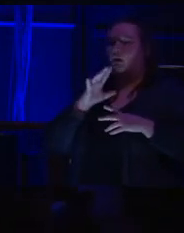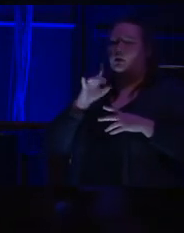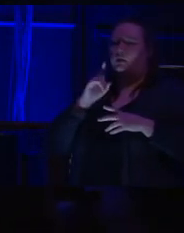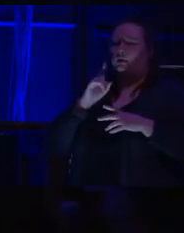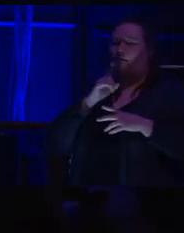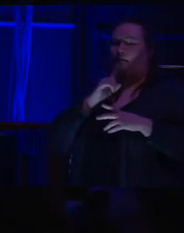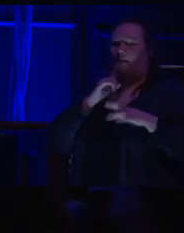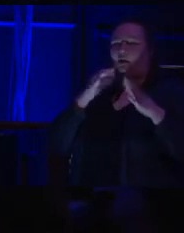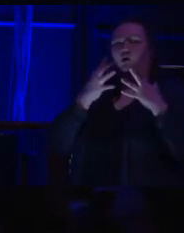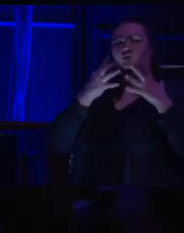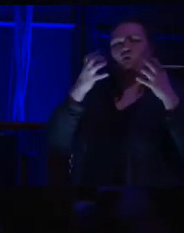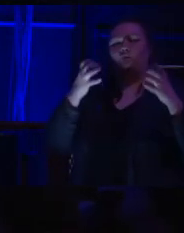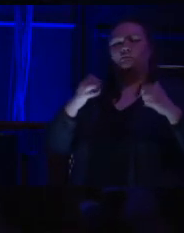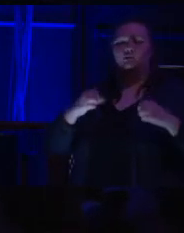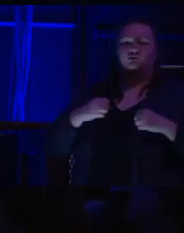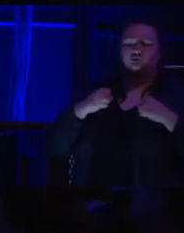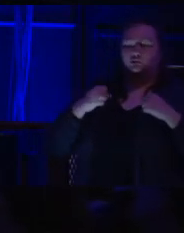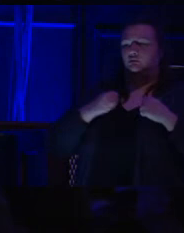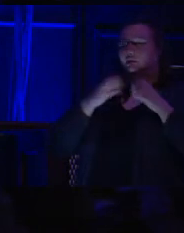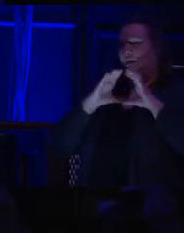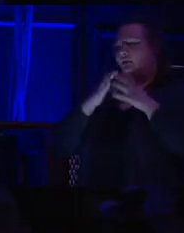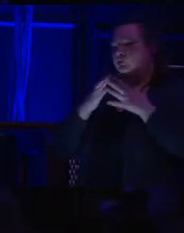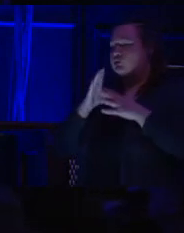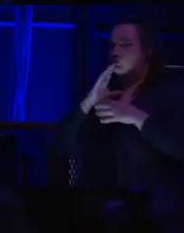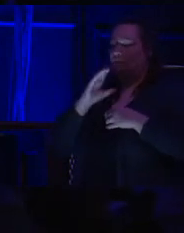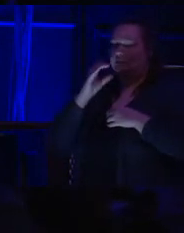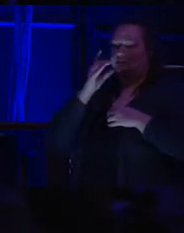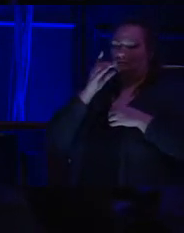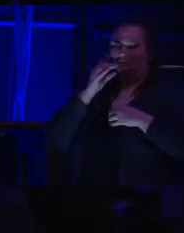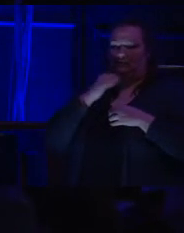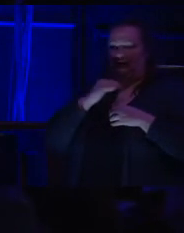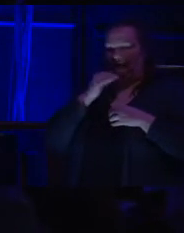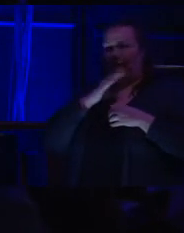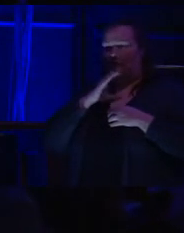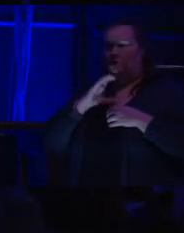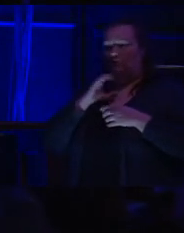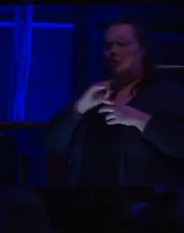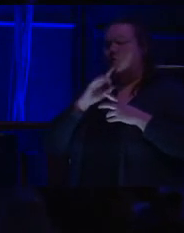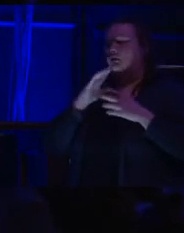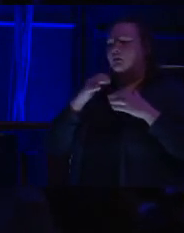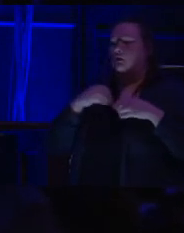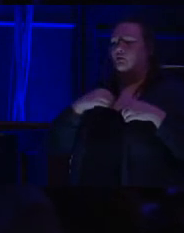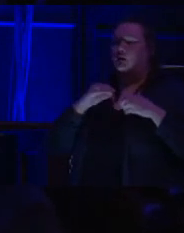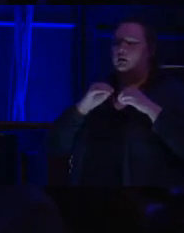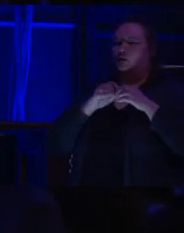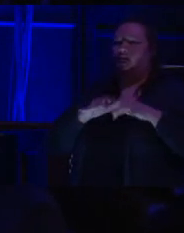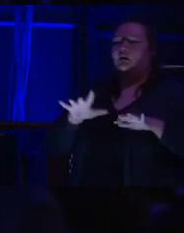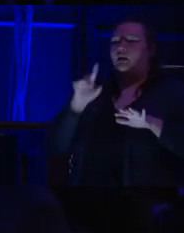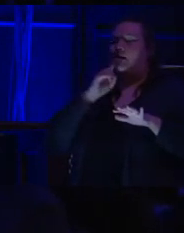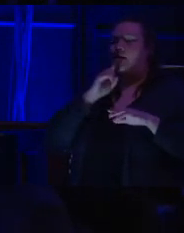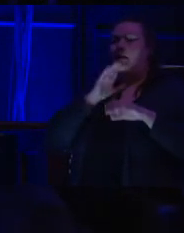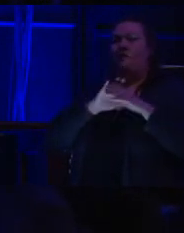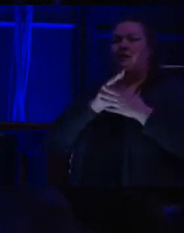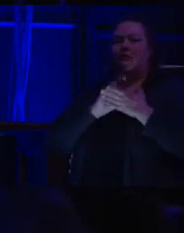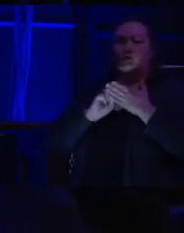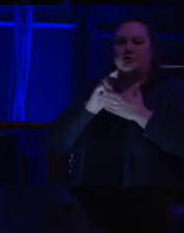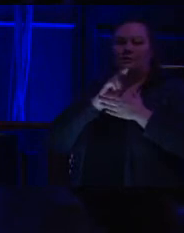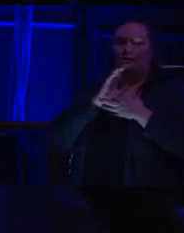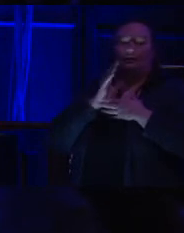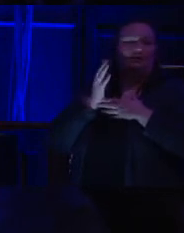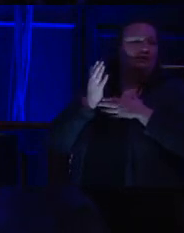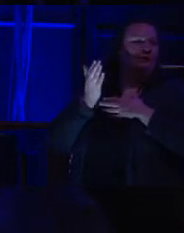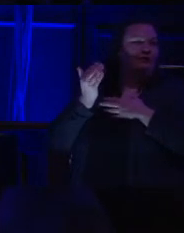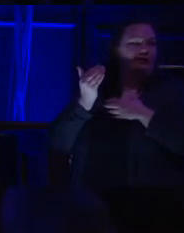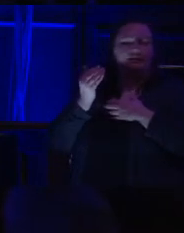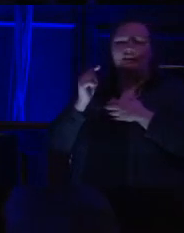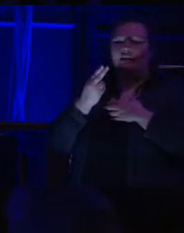in gyms, in classrooms and in dining halls, landing upon the shoulders of a university's 15th